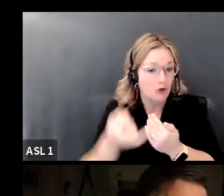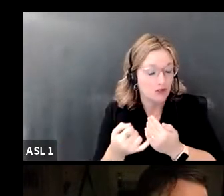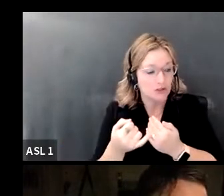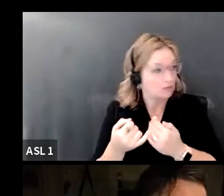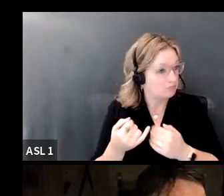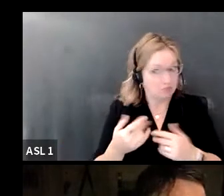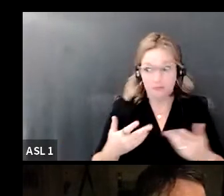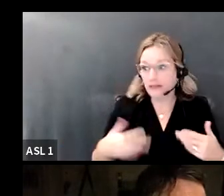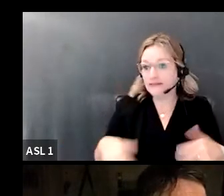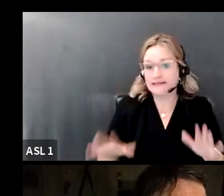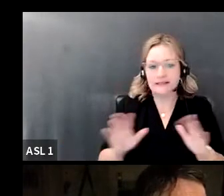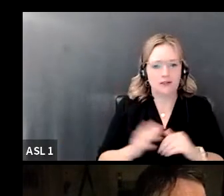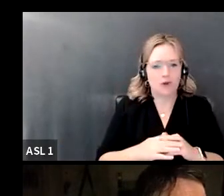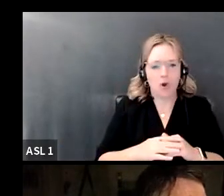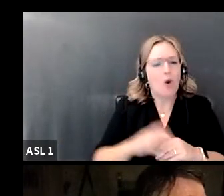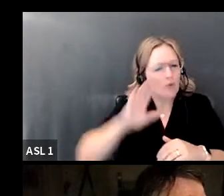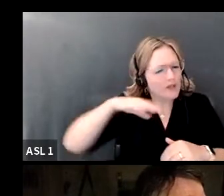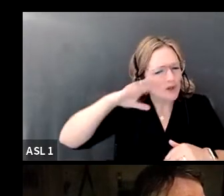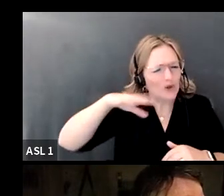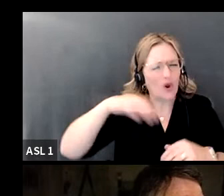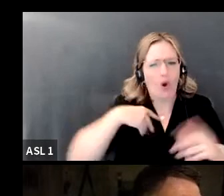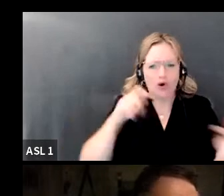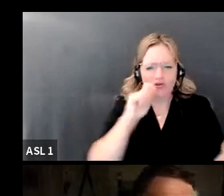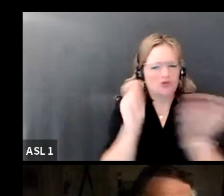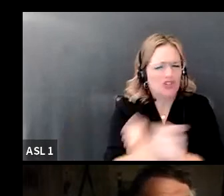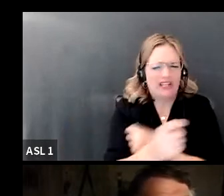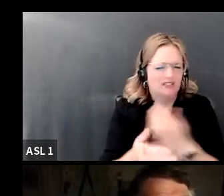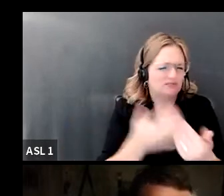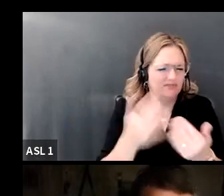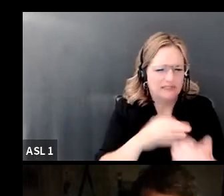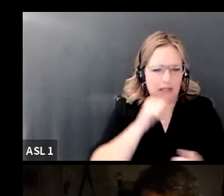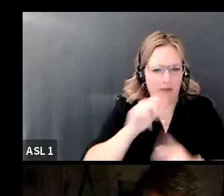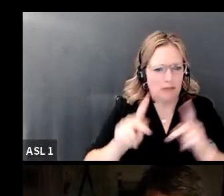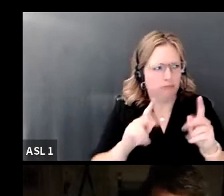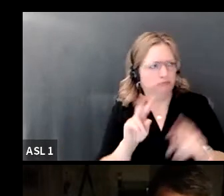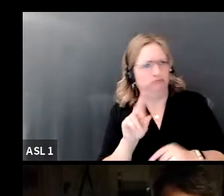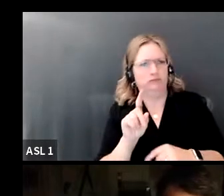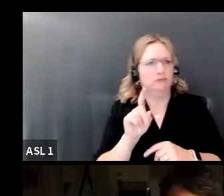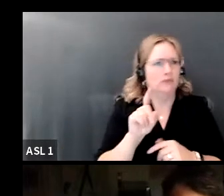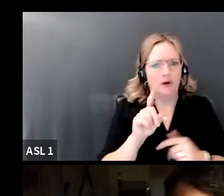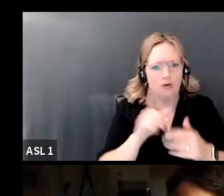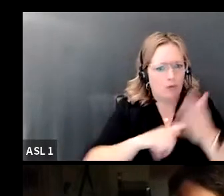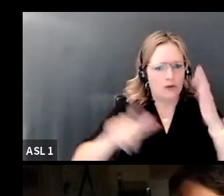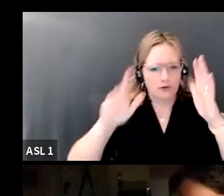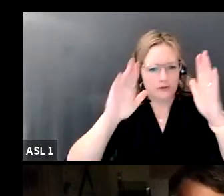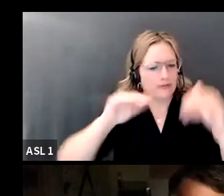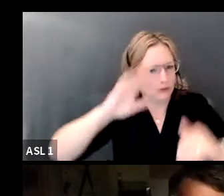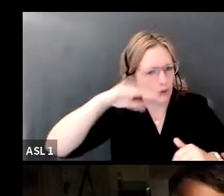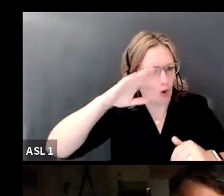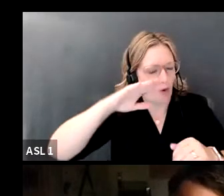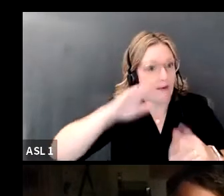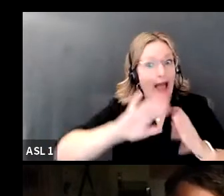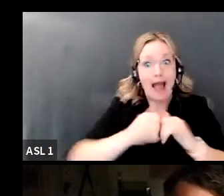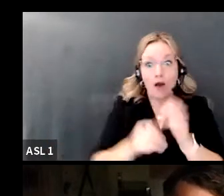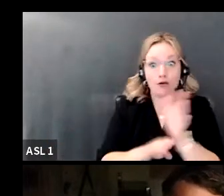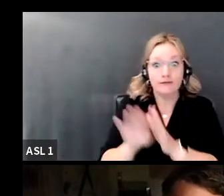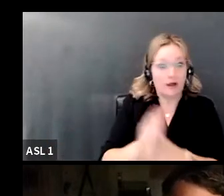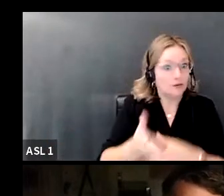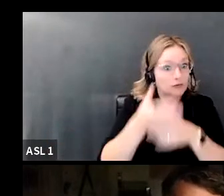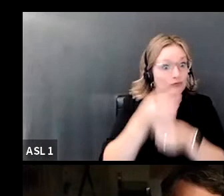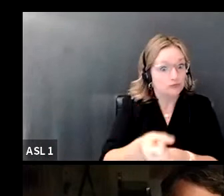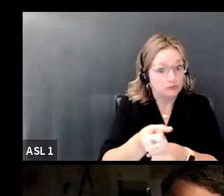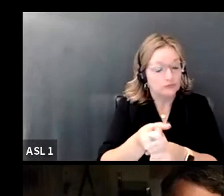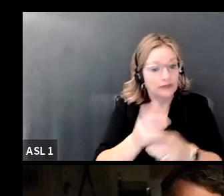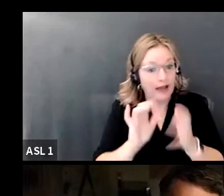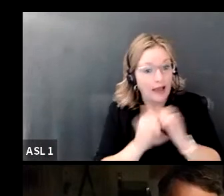people get nervous they don't know what to expect what will foster confidence and trust is a substantive